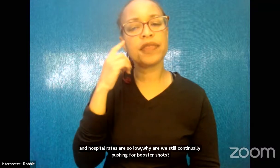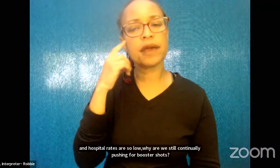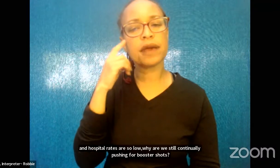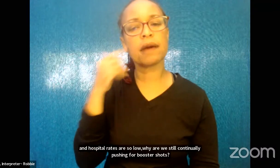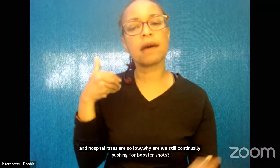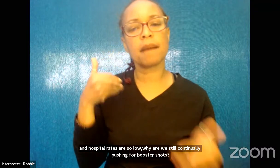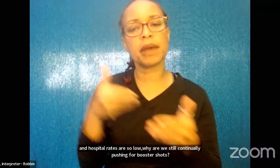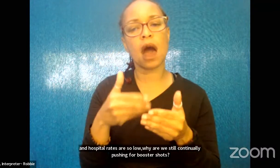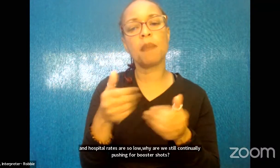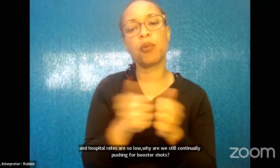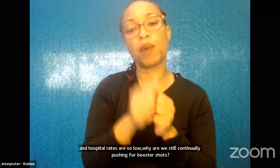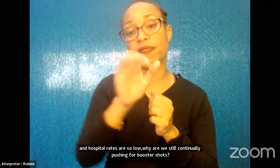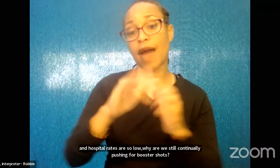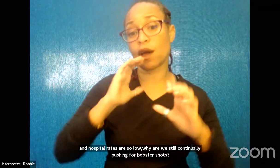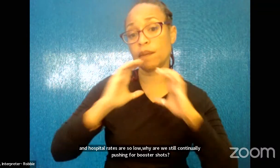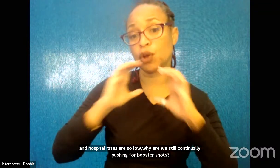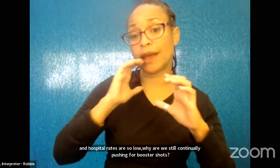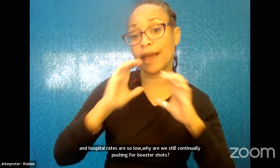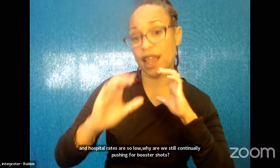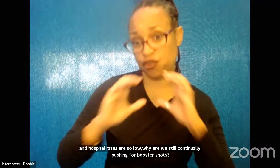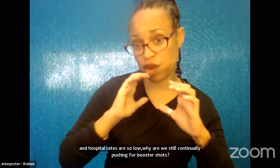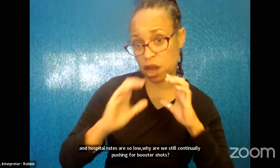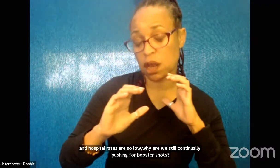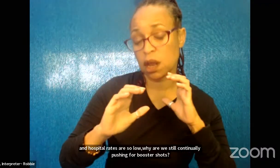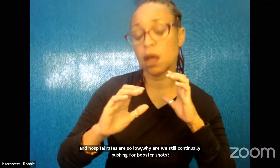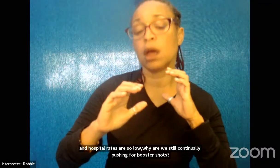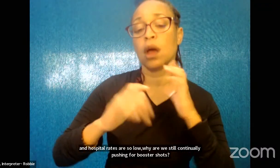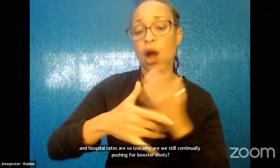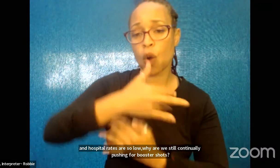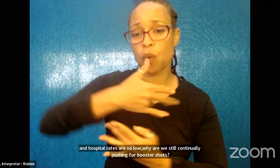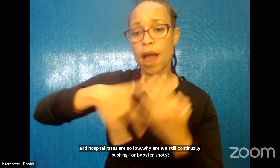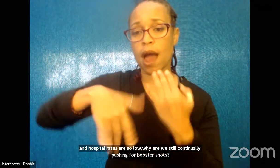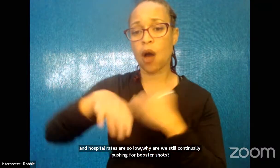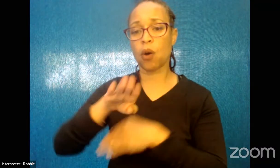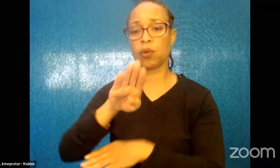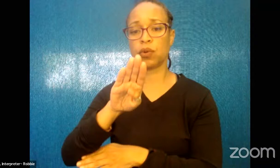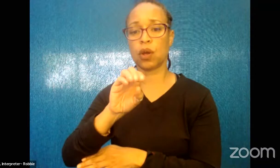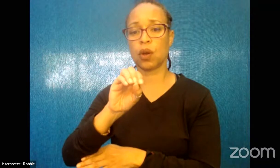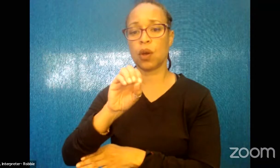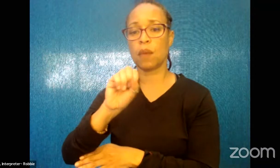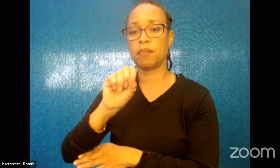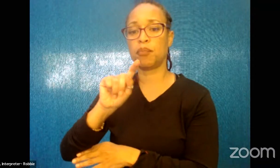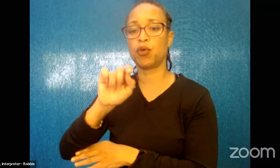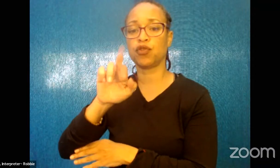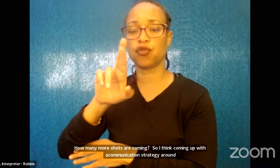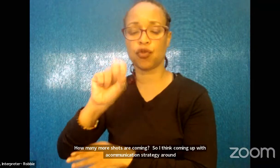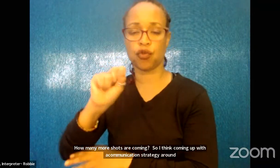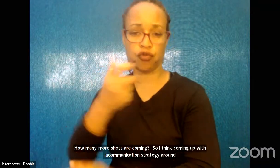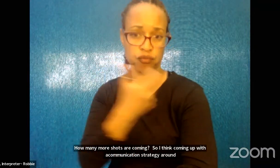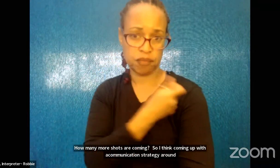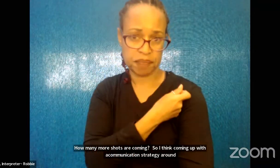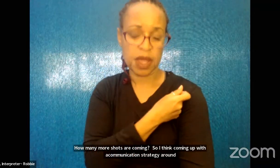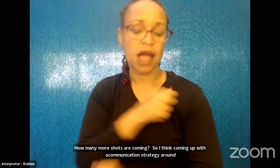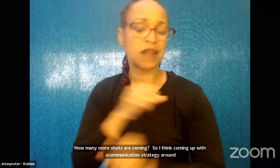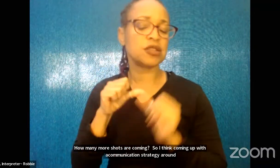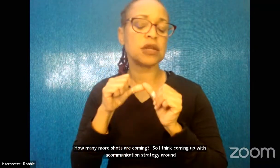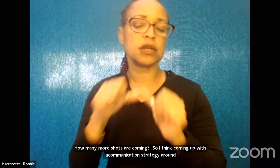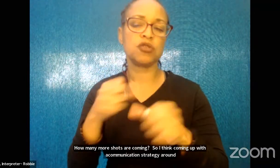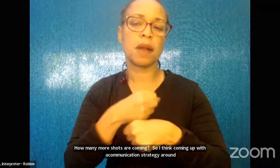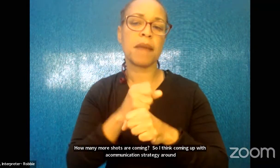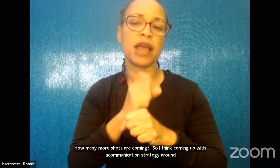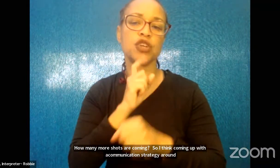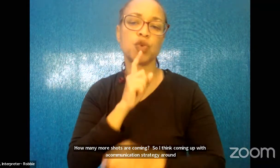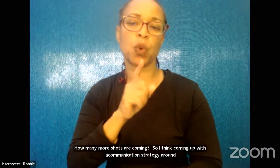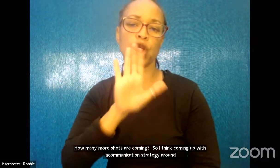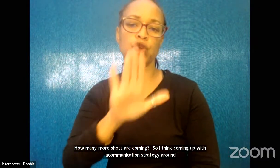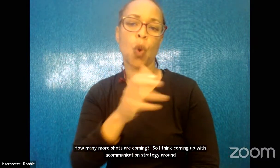a communication strategy around boosters and the importance of continuing to make sure that your vaccination